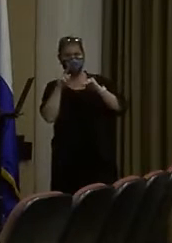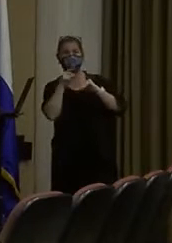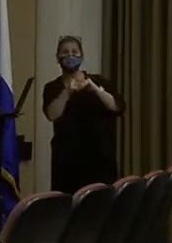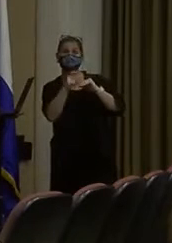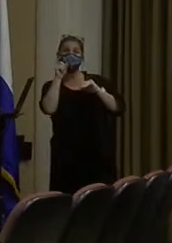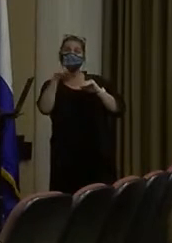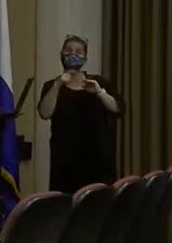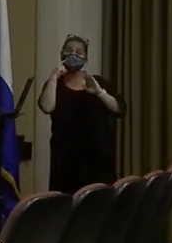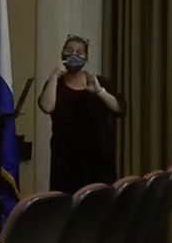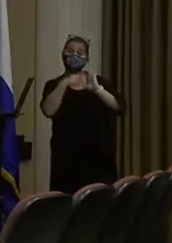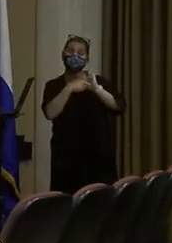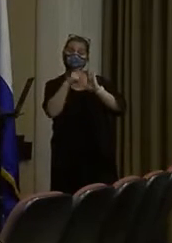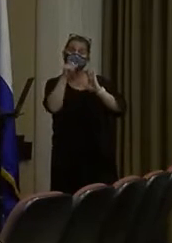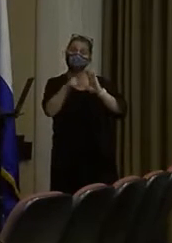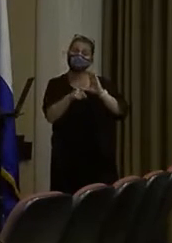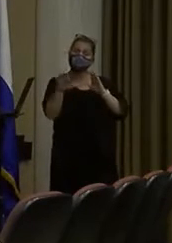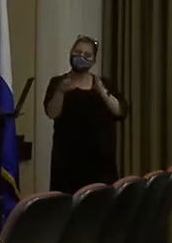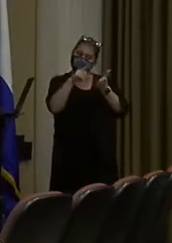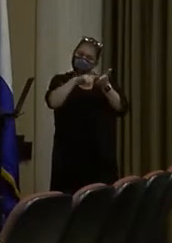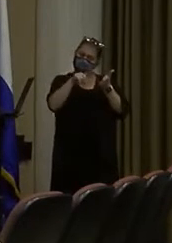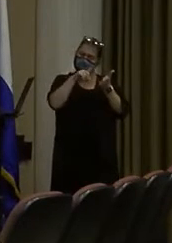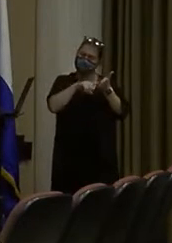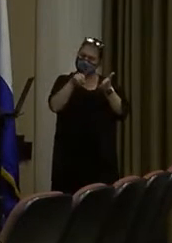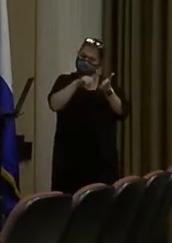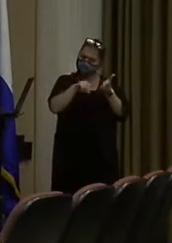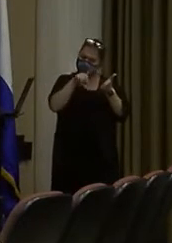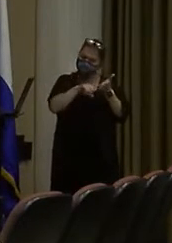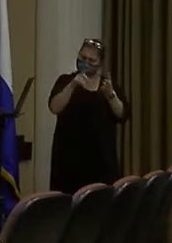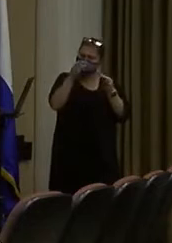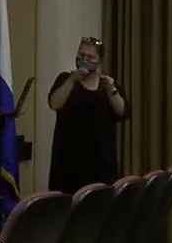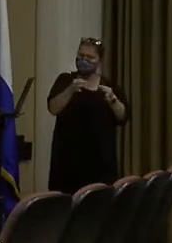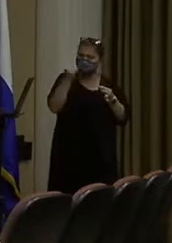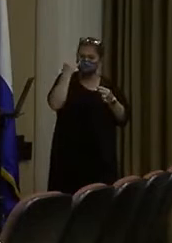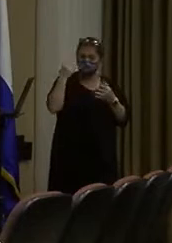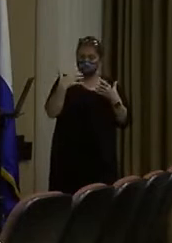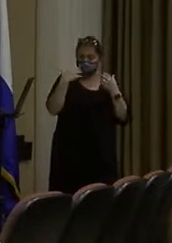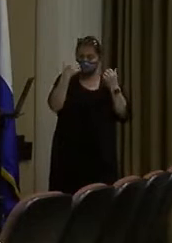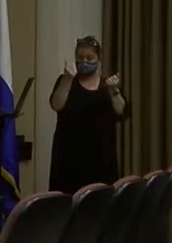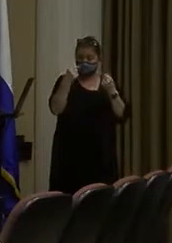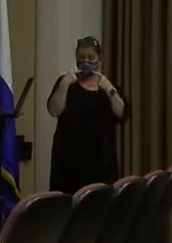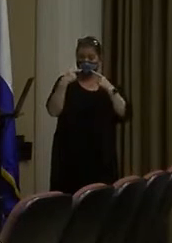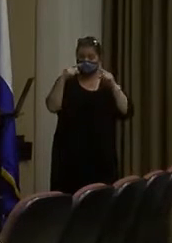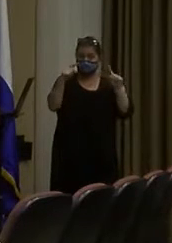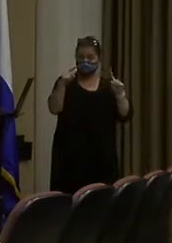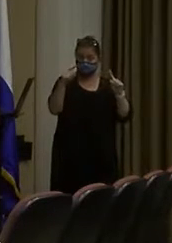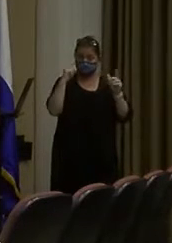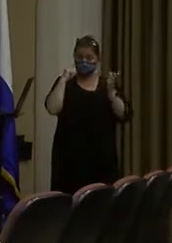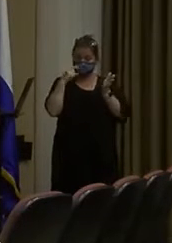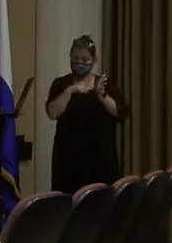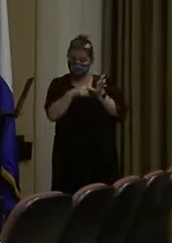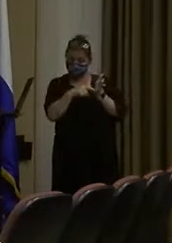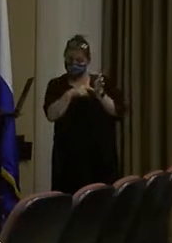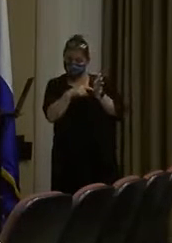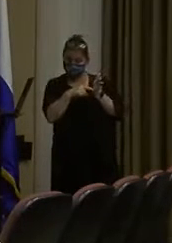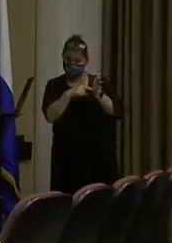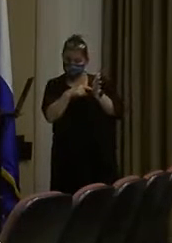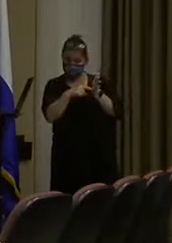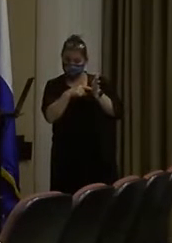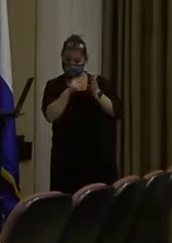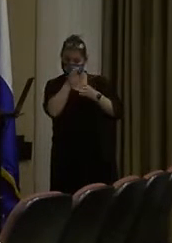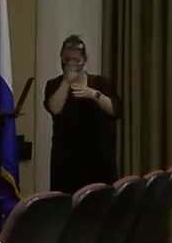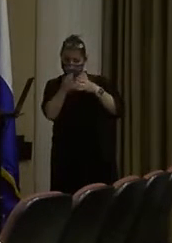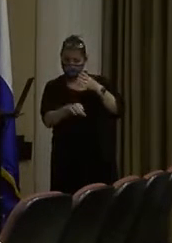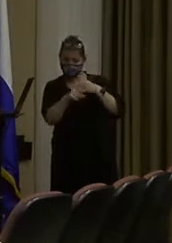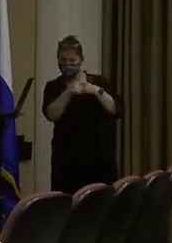you must conduct your due diligence to ascertain whether the health outcome that you are observing is what?